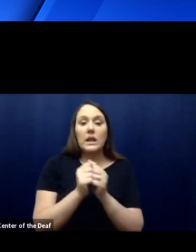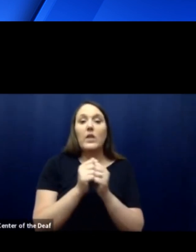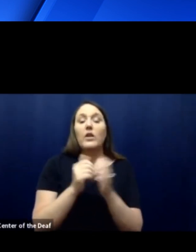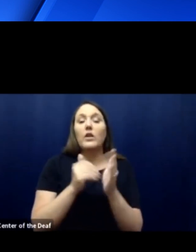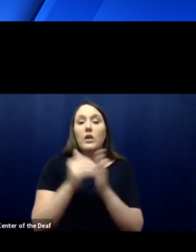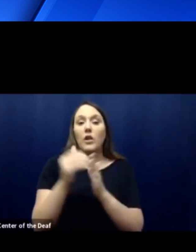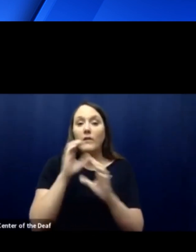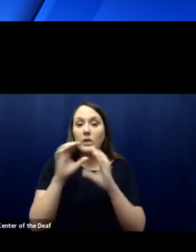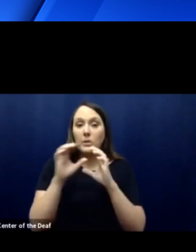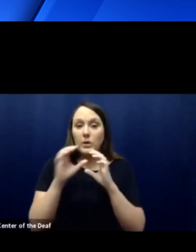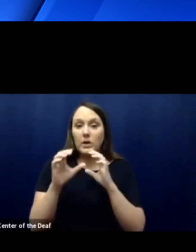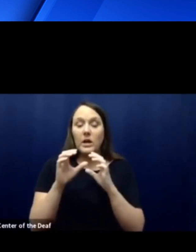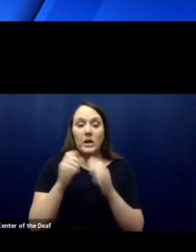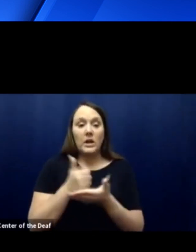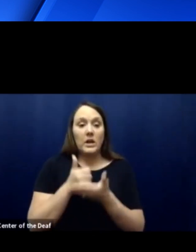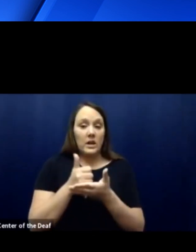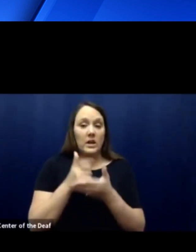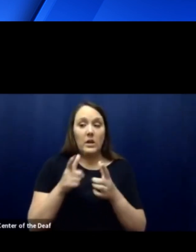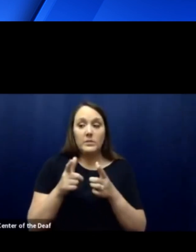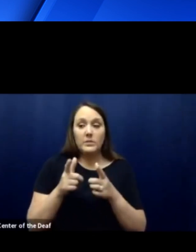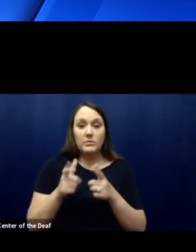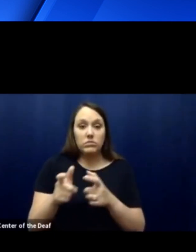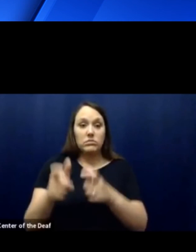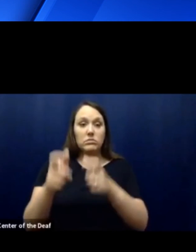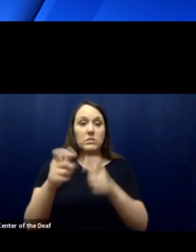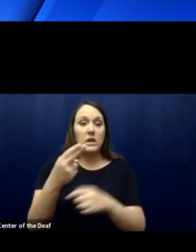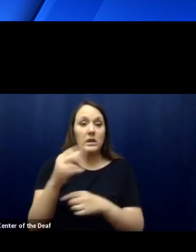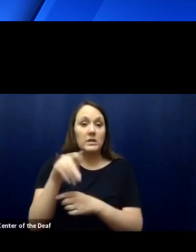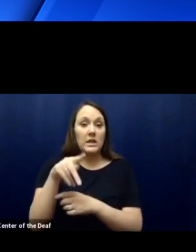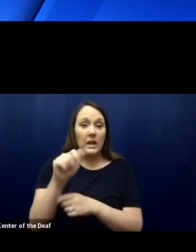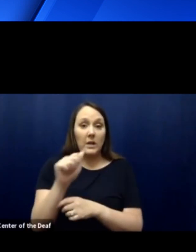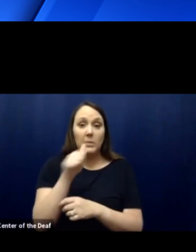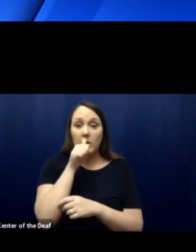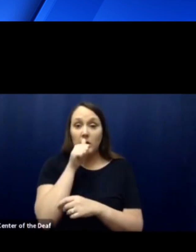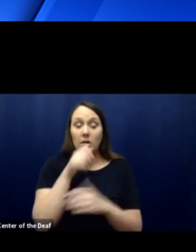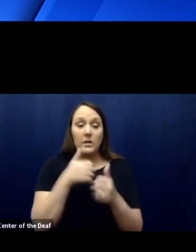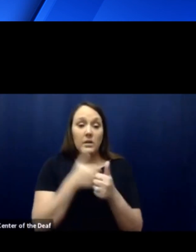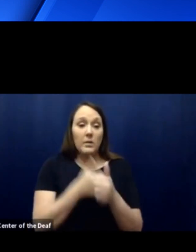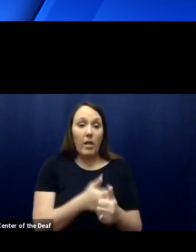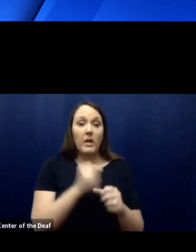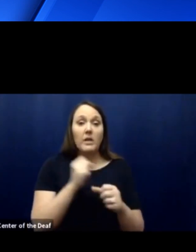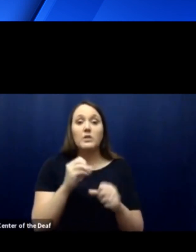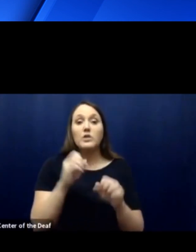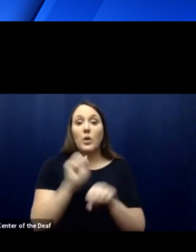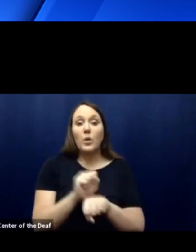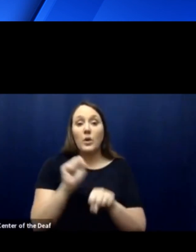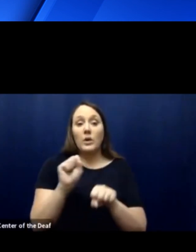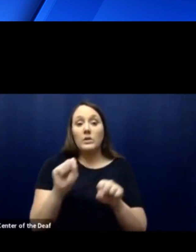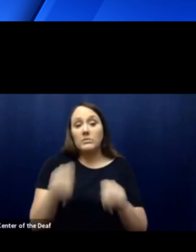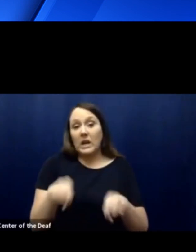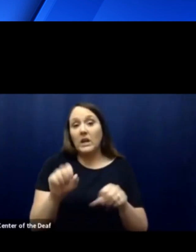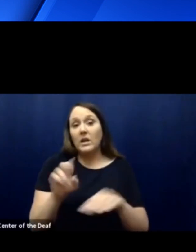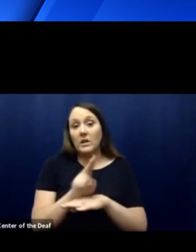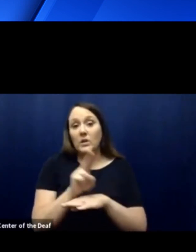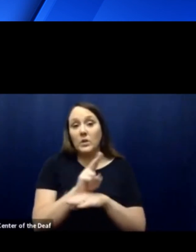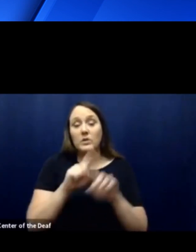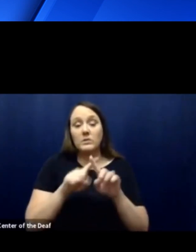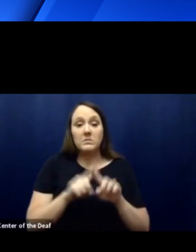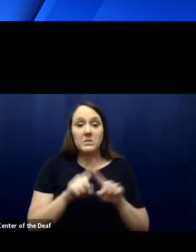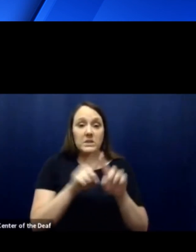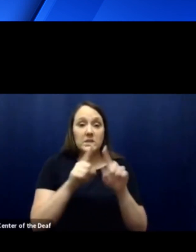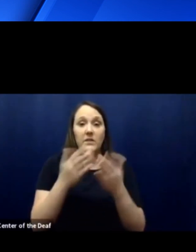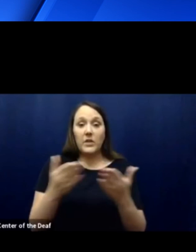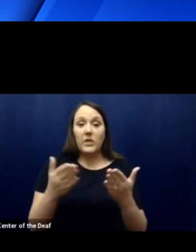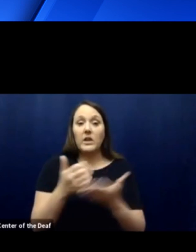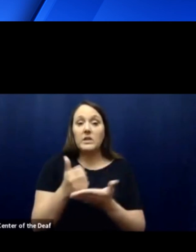helped speed things up. It's HIPAA compliant, so we can use it for lots of things. So it's been very convenient for all of us to use. So several